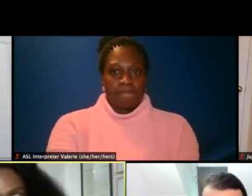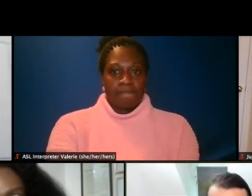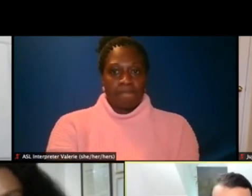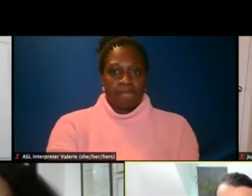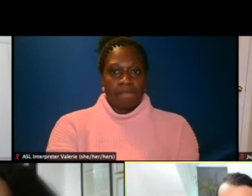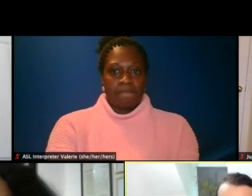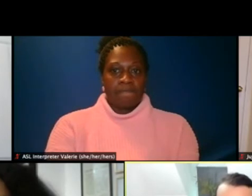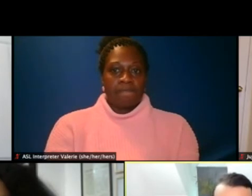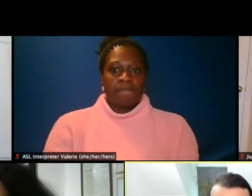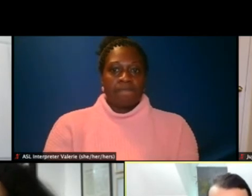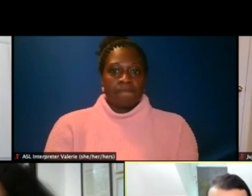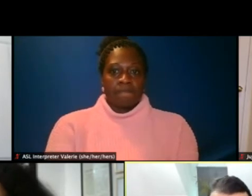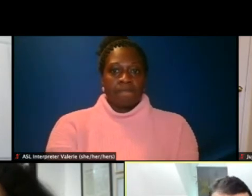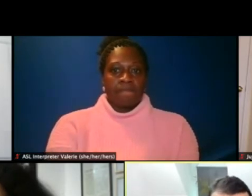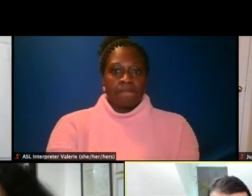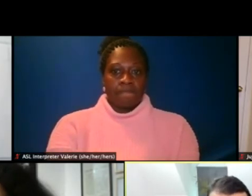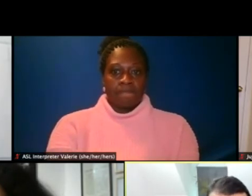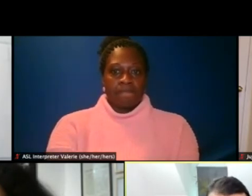So